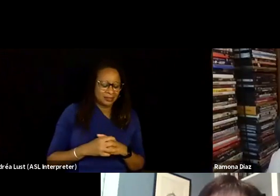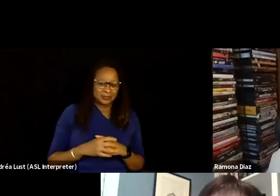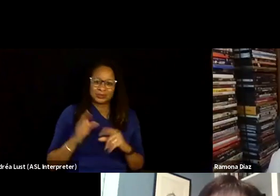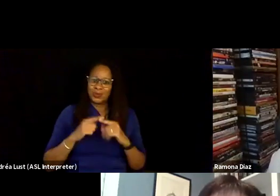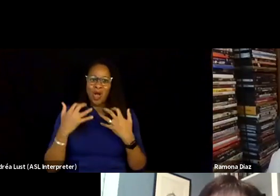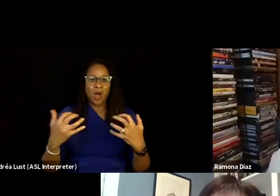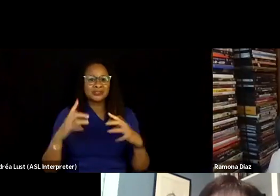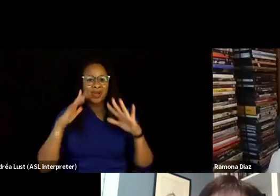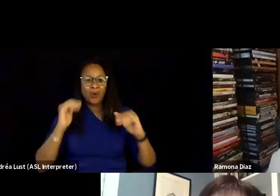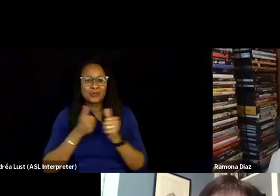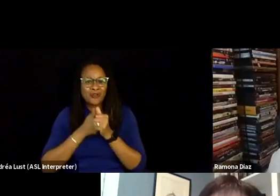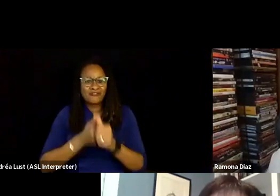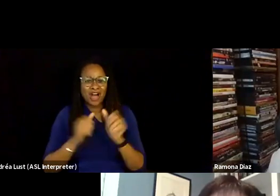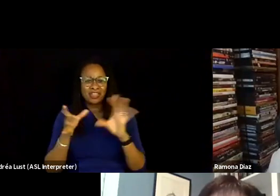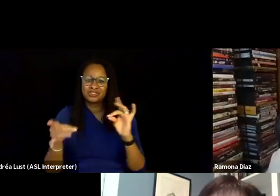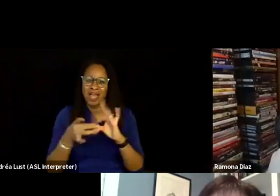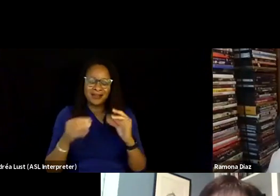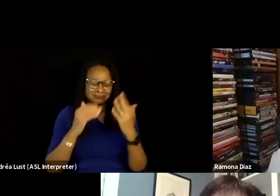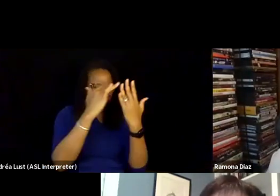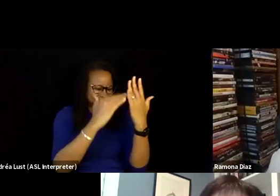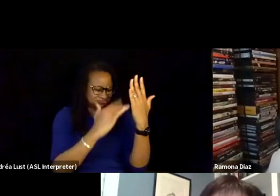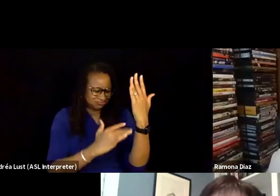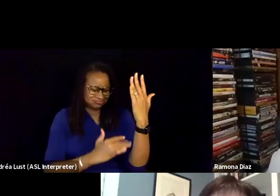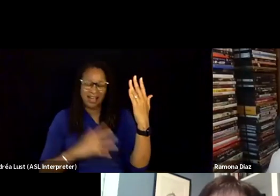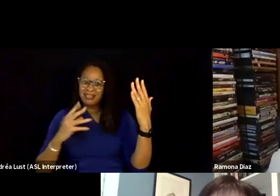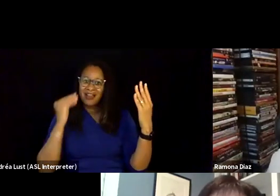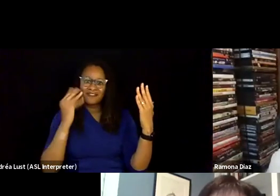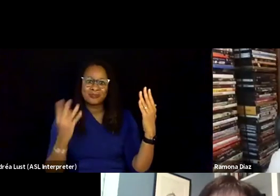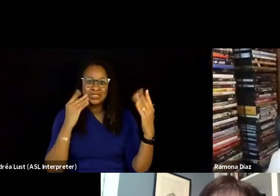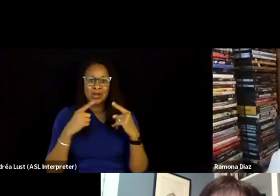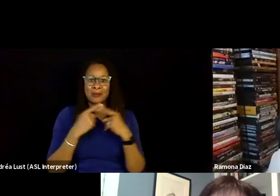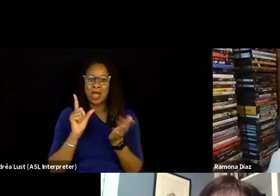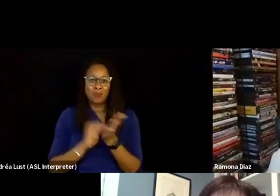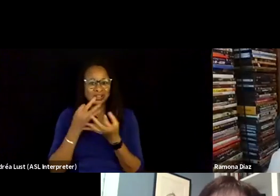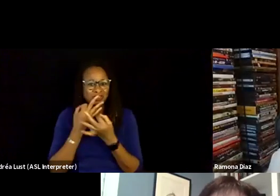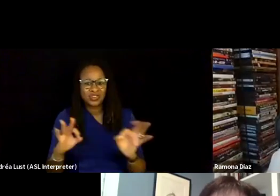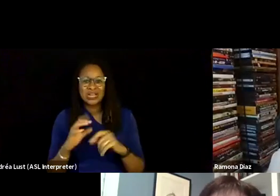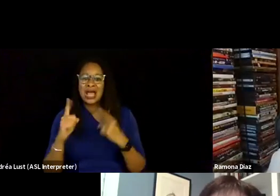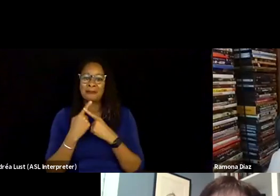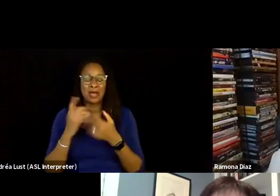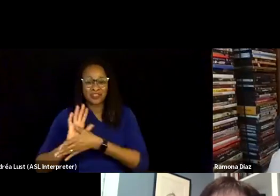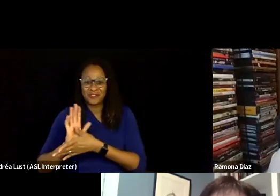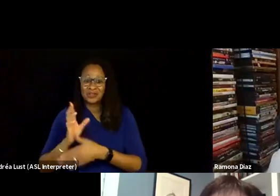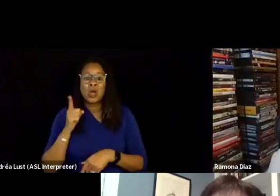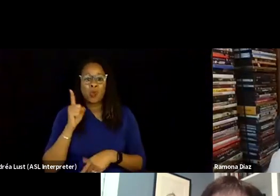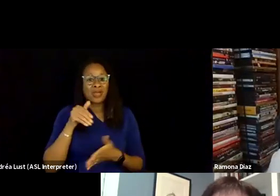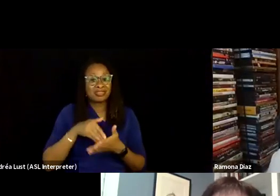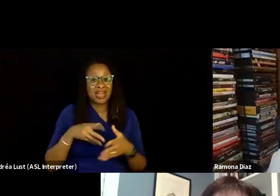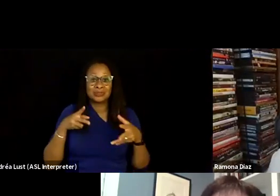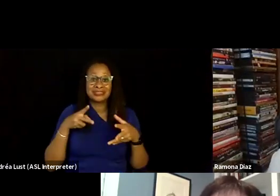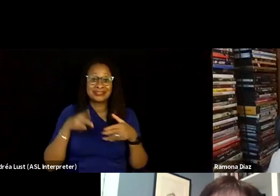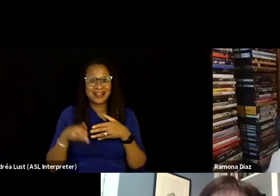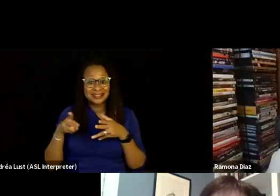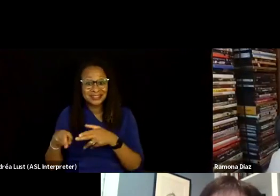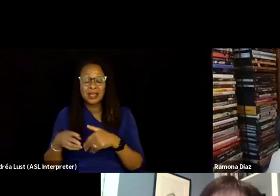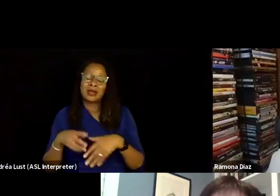audience, I hope you're following the chat where there are lots of information about press freedoms, about the film, A Thousand Cuts,